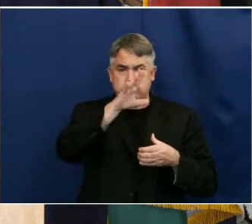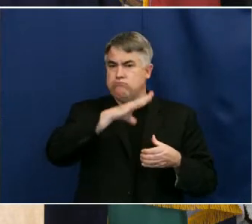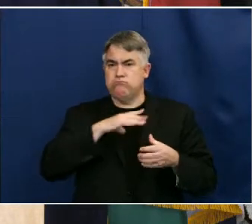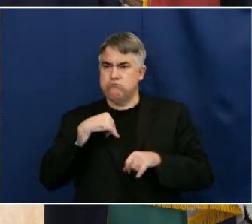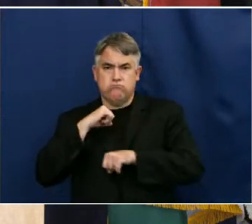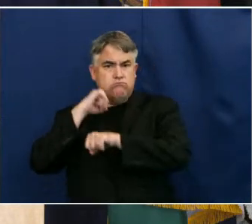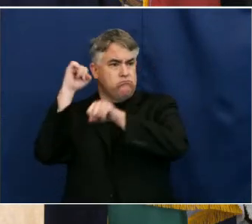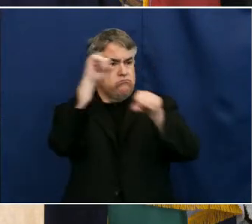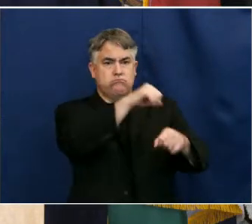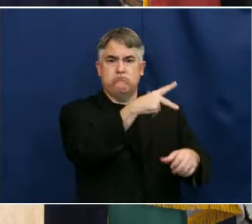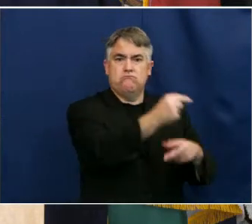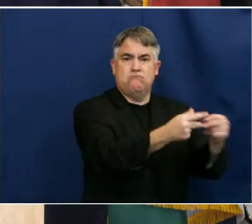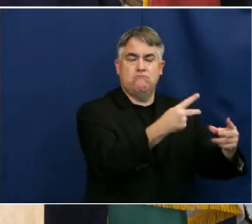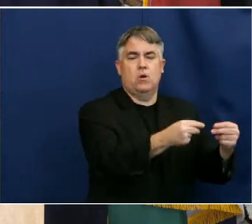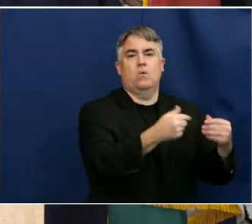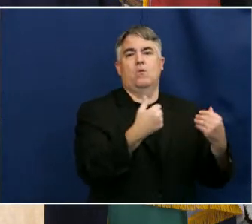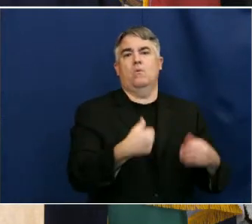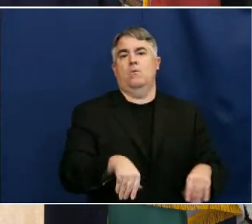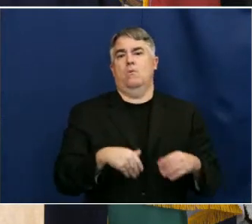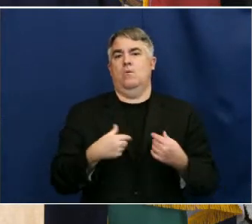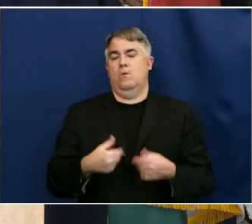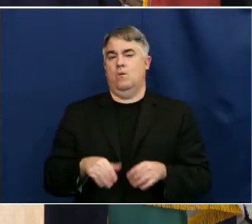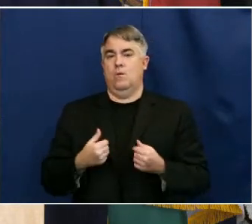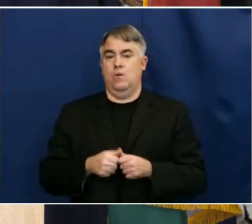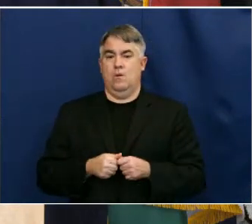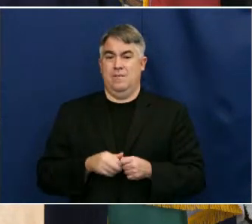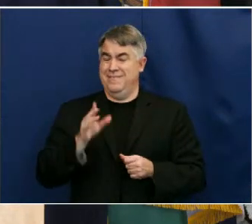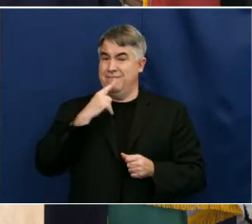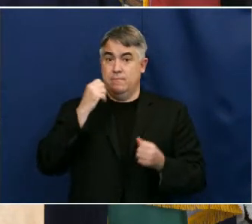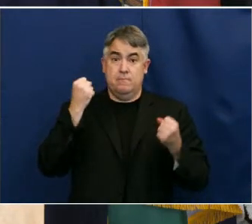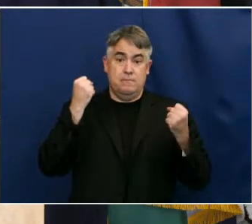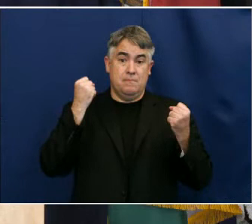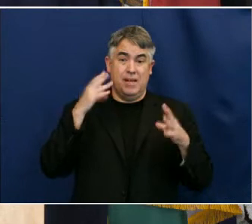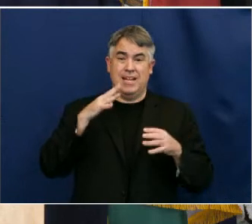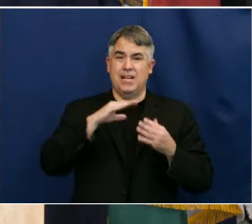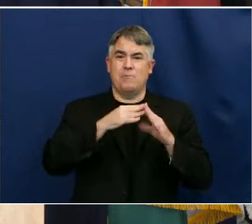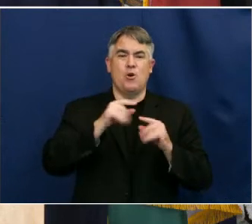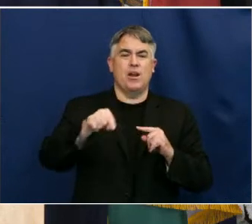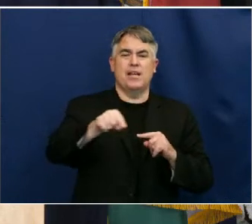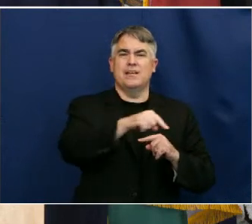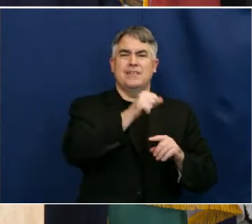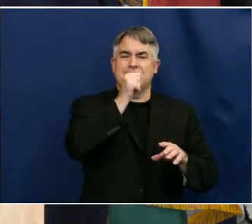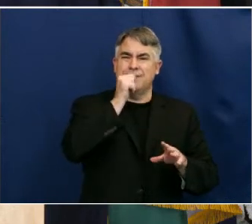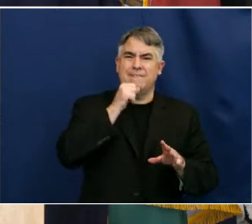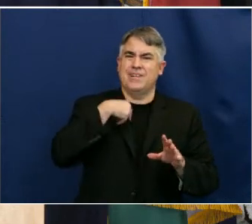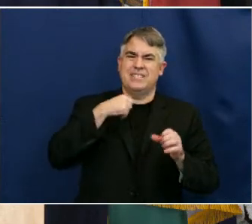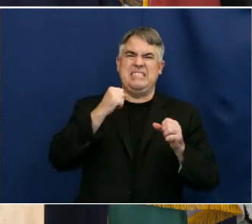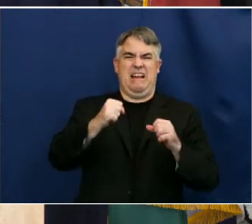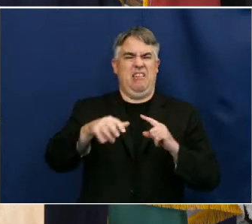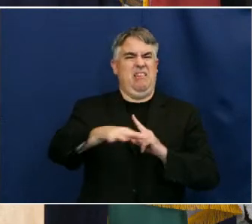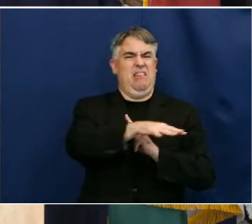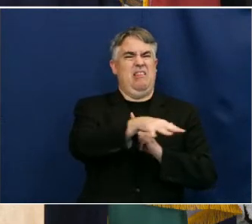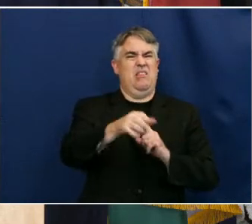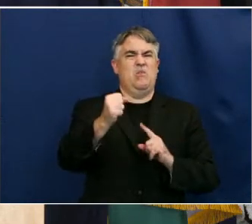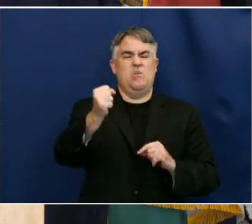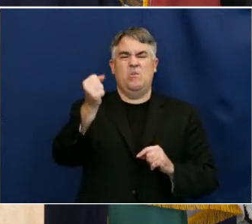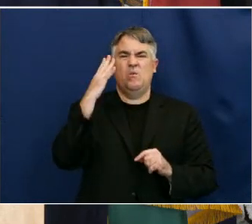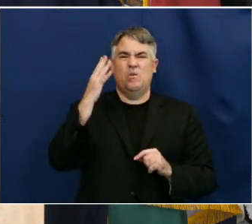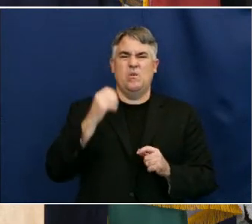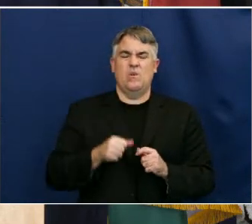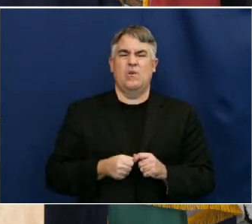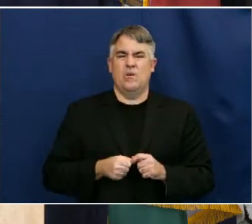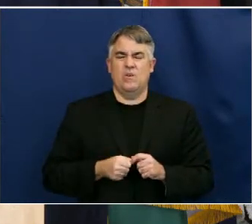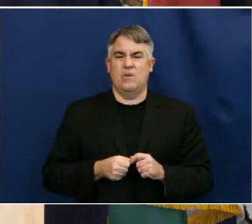vaccinations. In addressing the hardest hit communities in South County, I think most of you know that we've not only do we have the